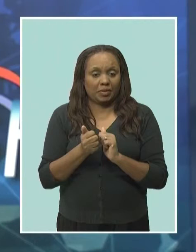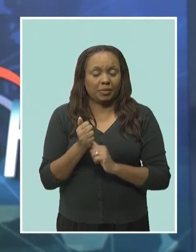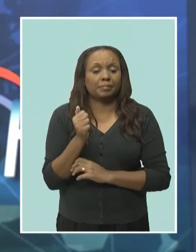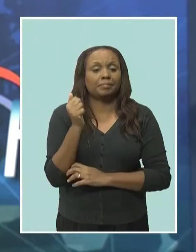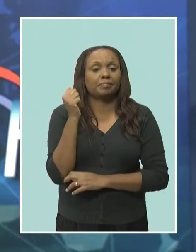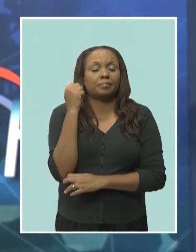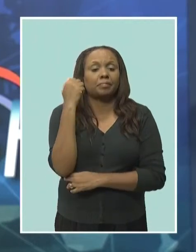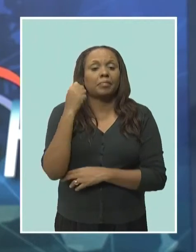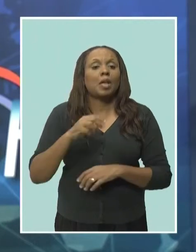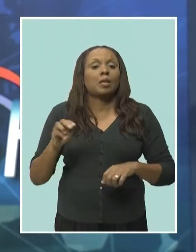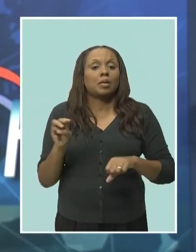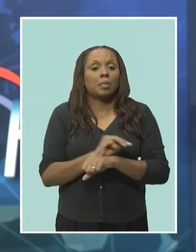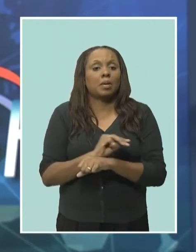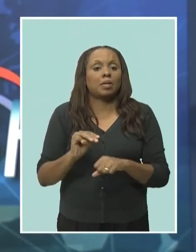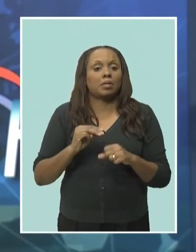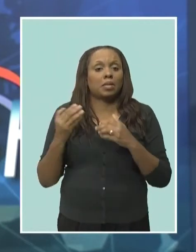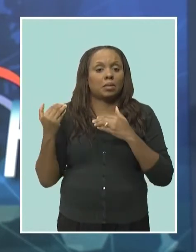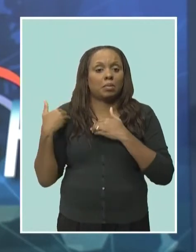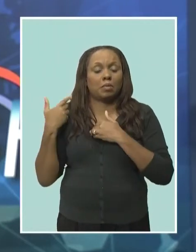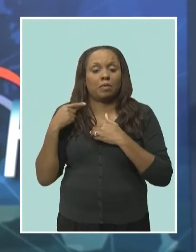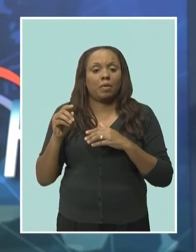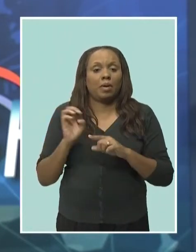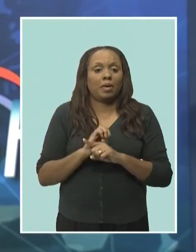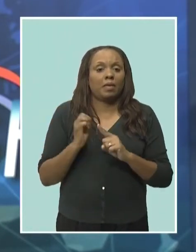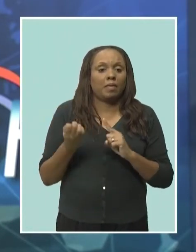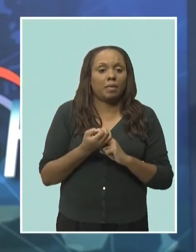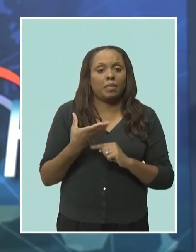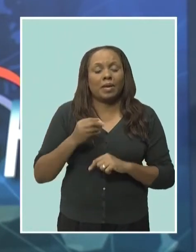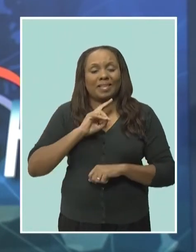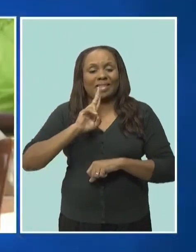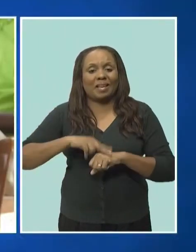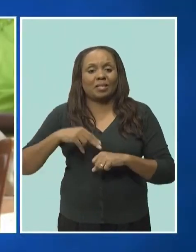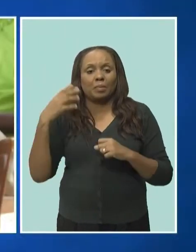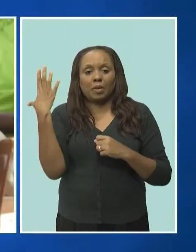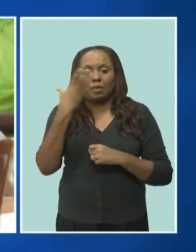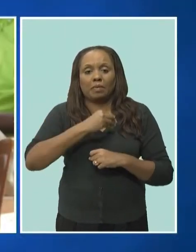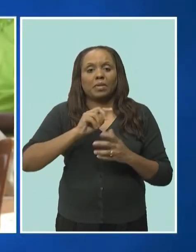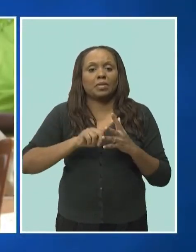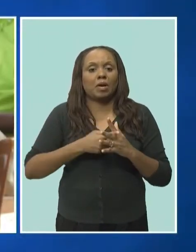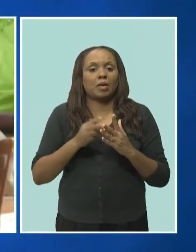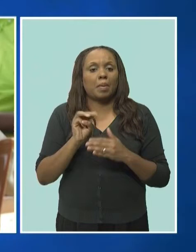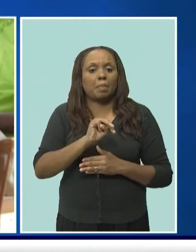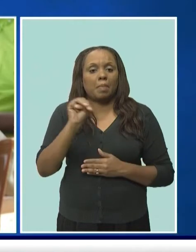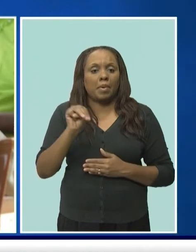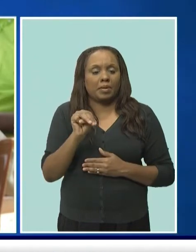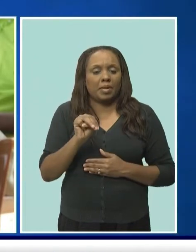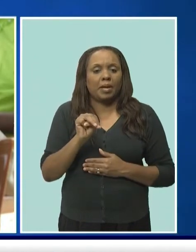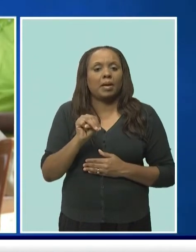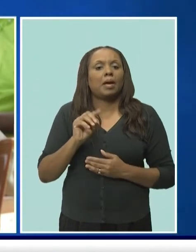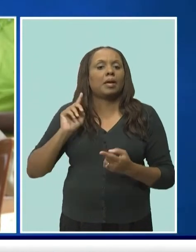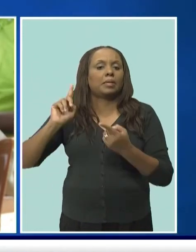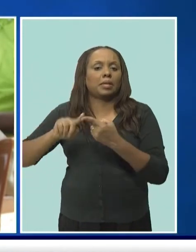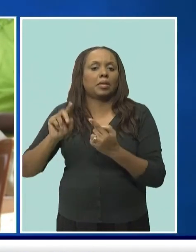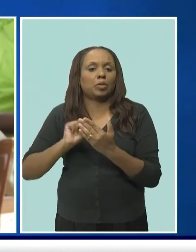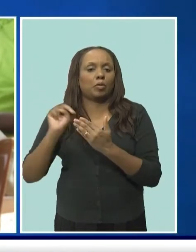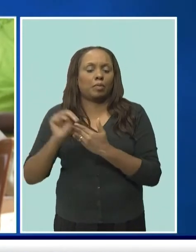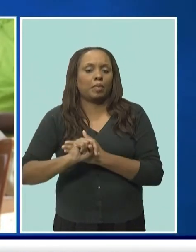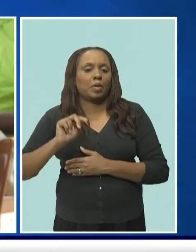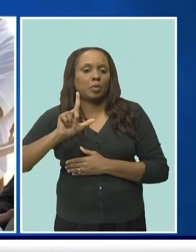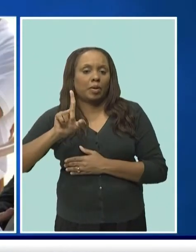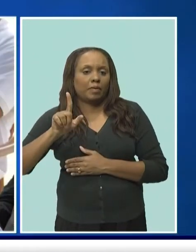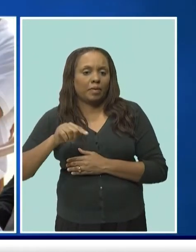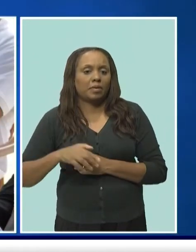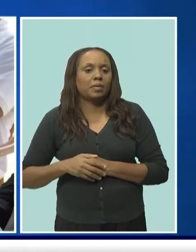the Environment and National Beautification, got underway on Monday and runs until November 21st. The first place entrant will